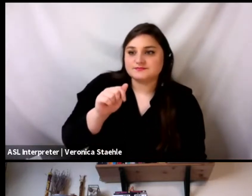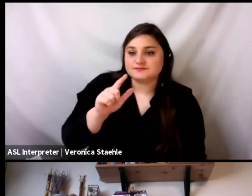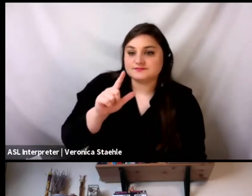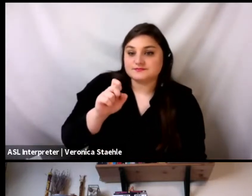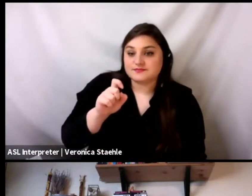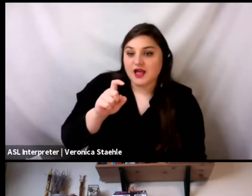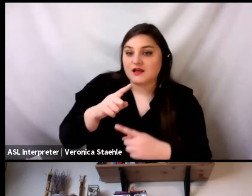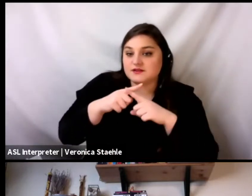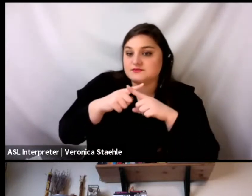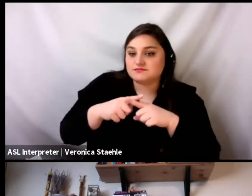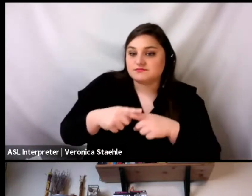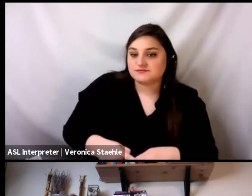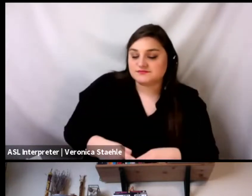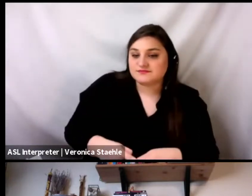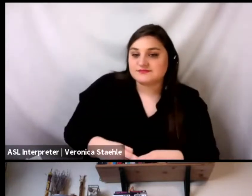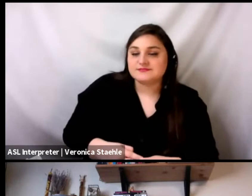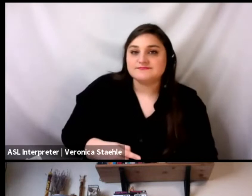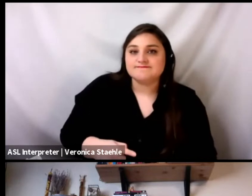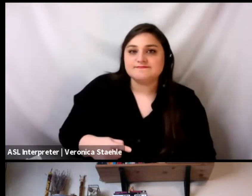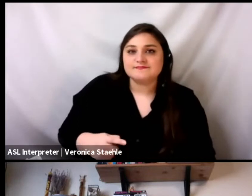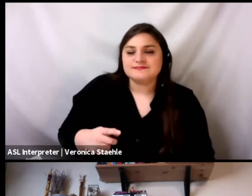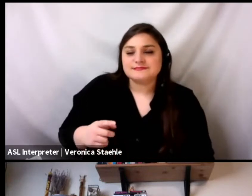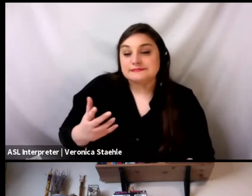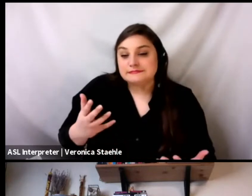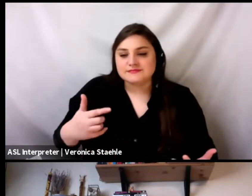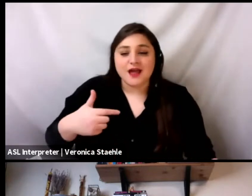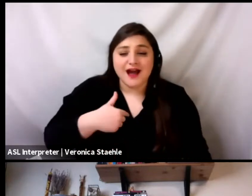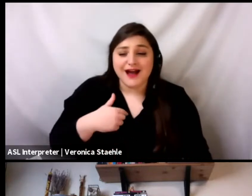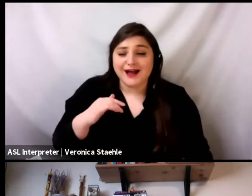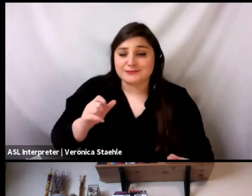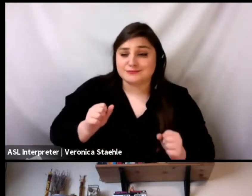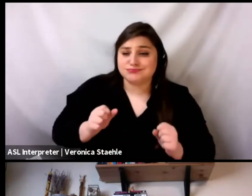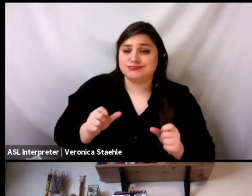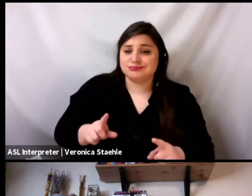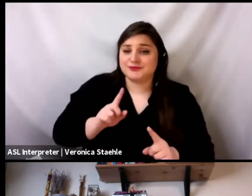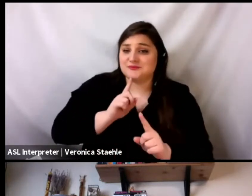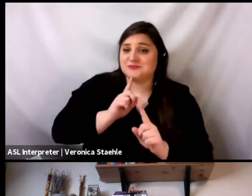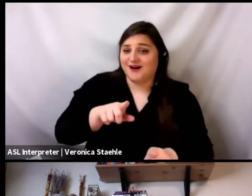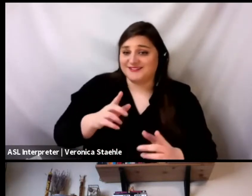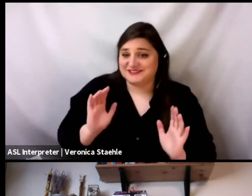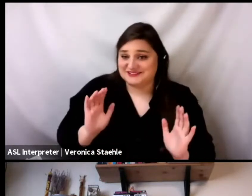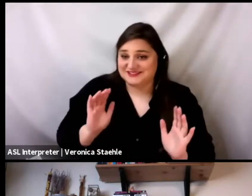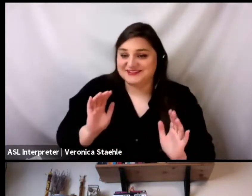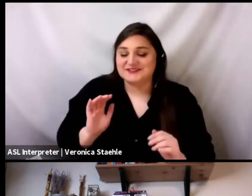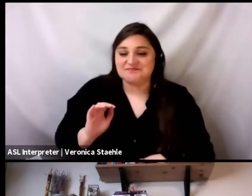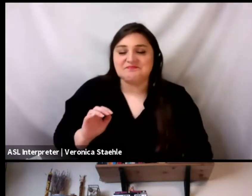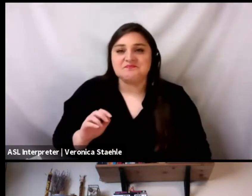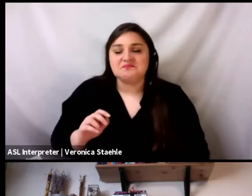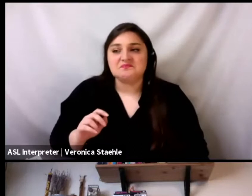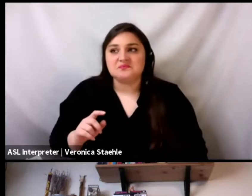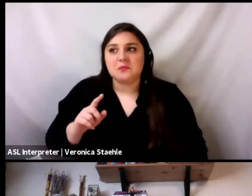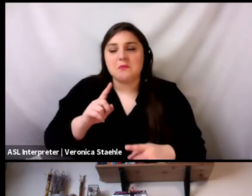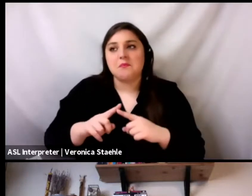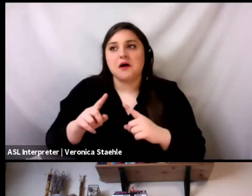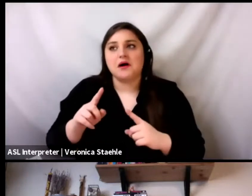I guess this is not very well thought out, well considered, but questions of privacy for me